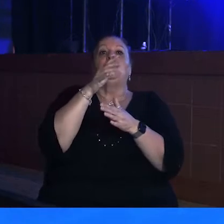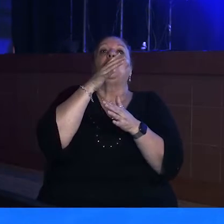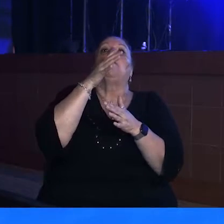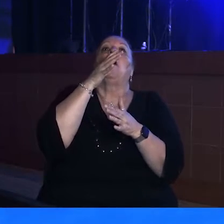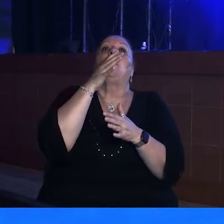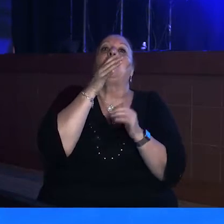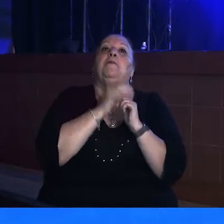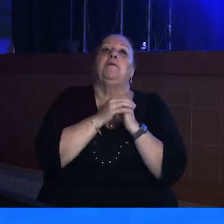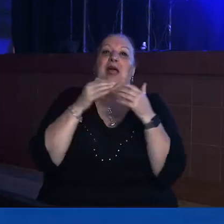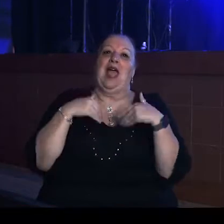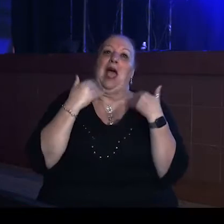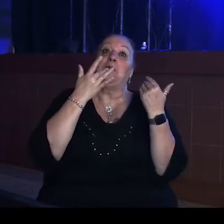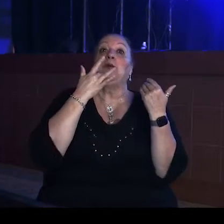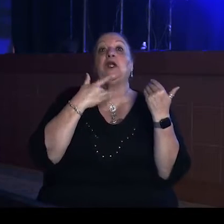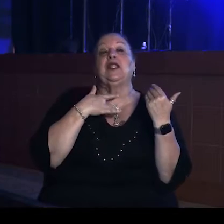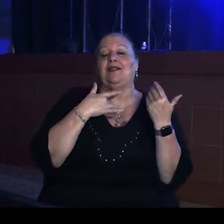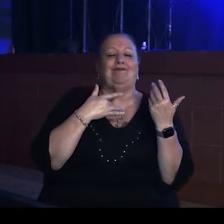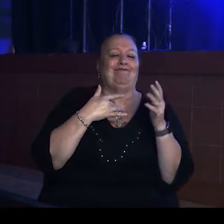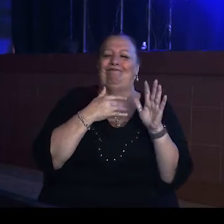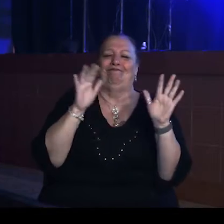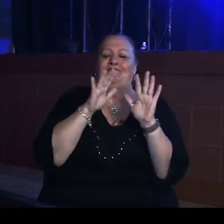Day. Here you go.